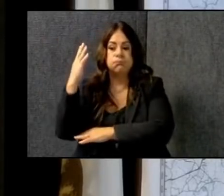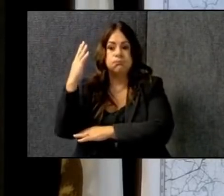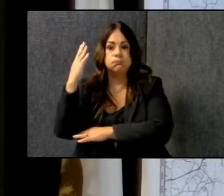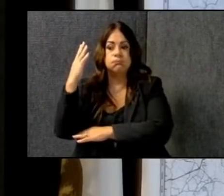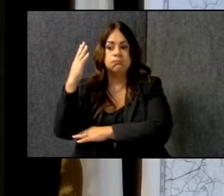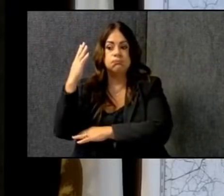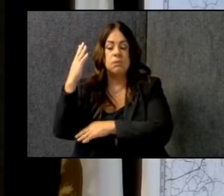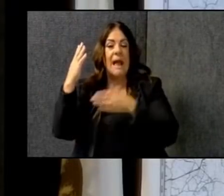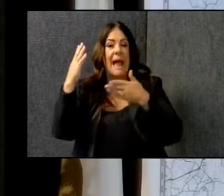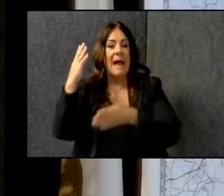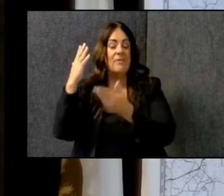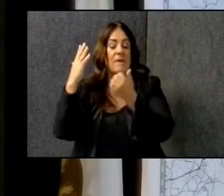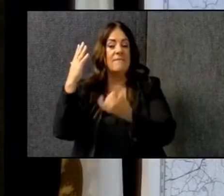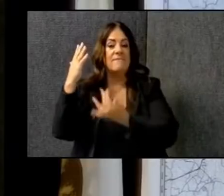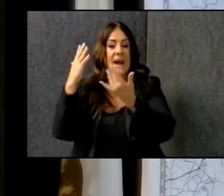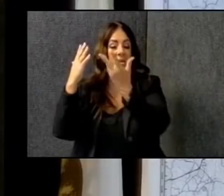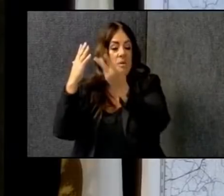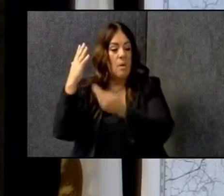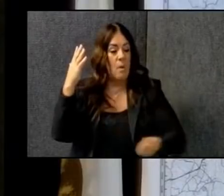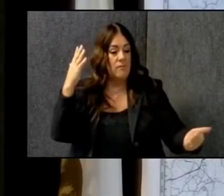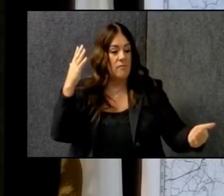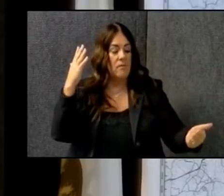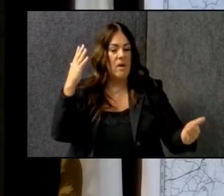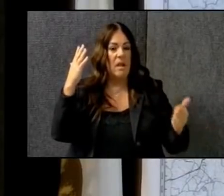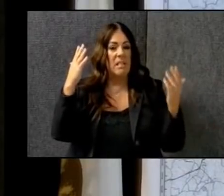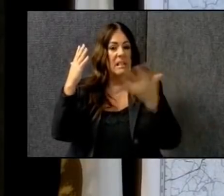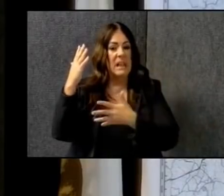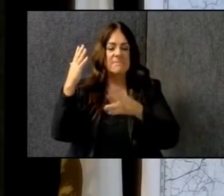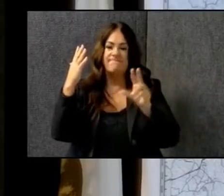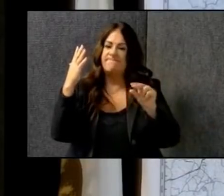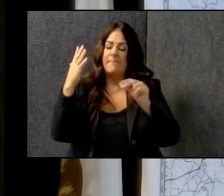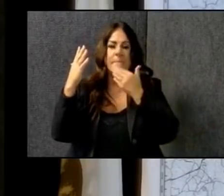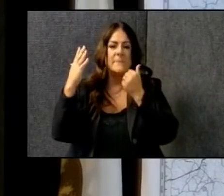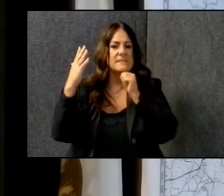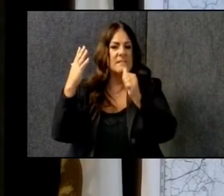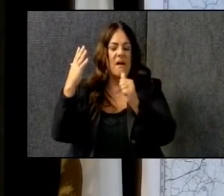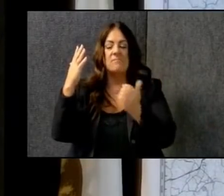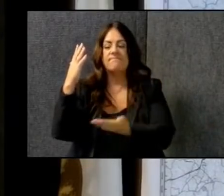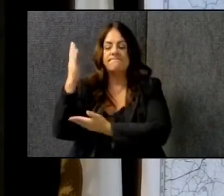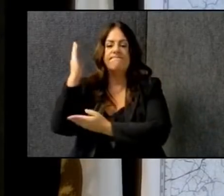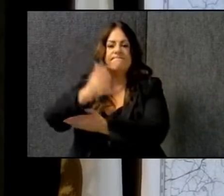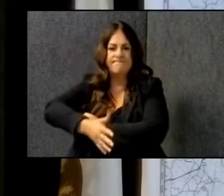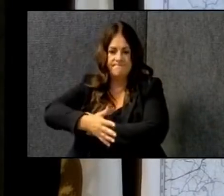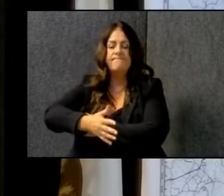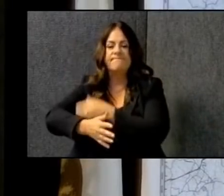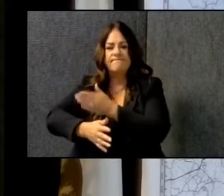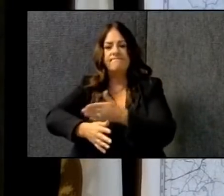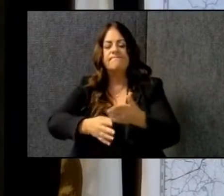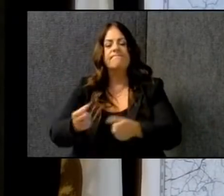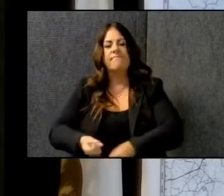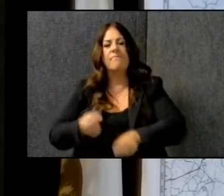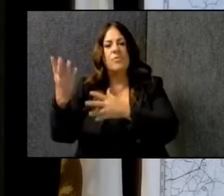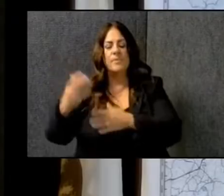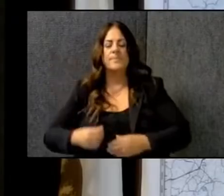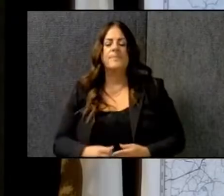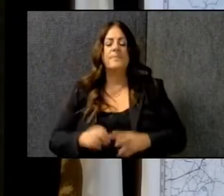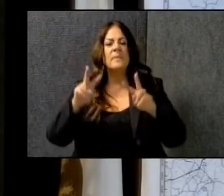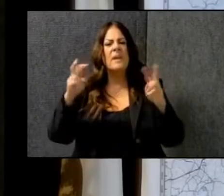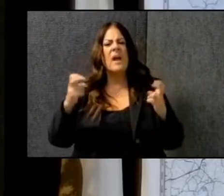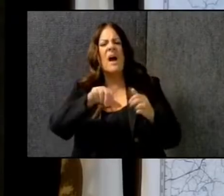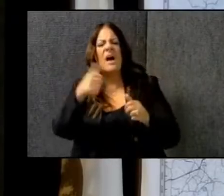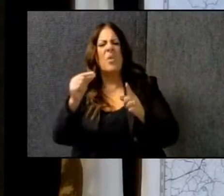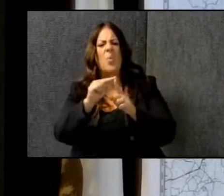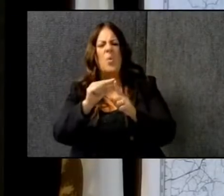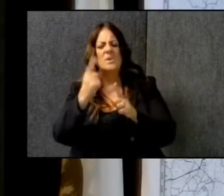on them and then they can potentially fall over. The next question is what is mopping up? Another slang term that we've